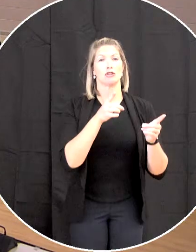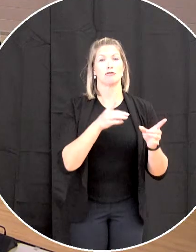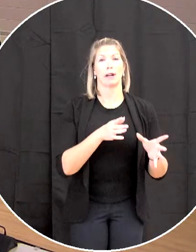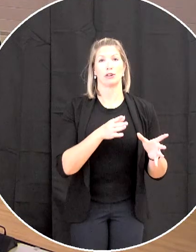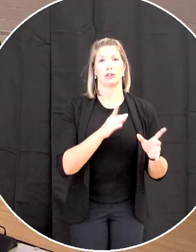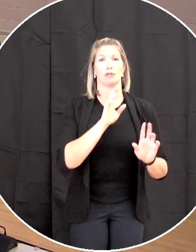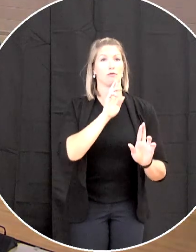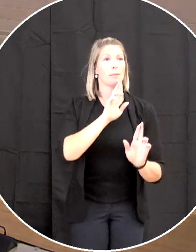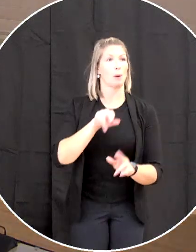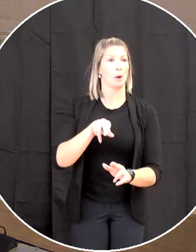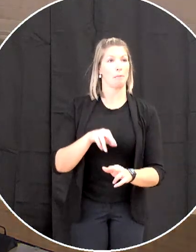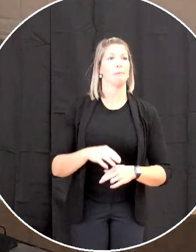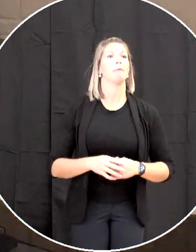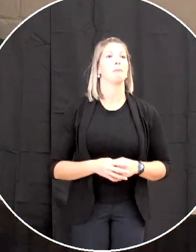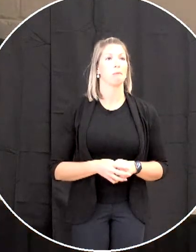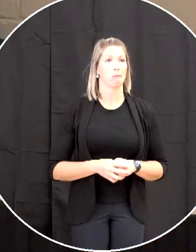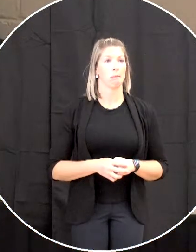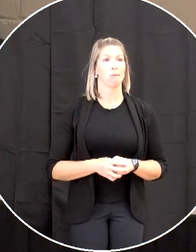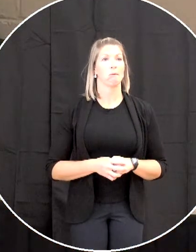report.